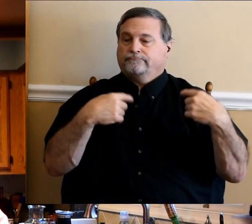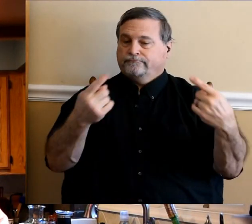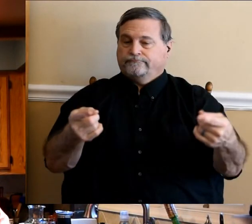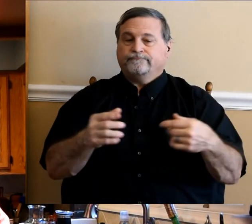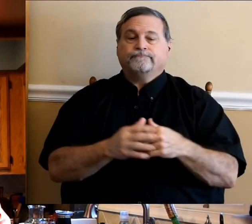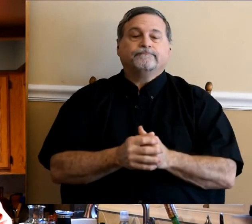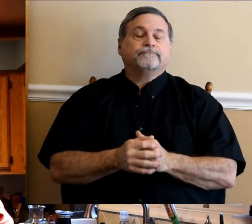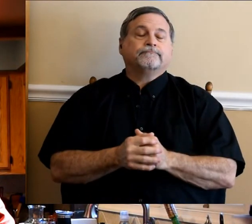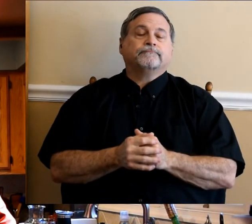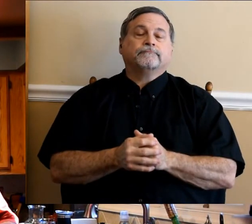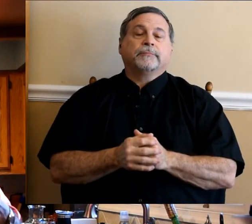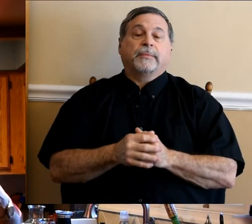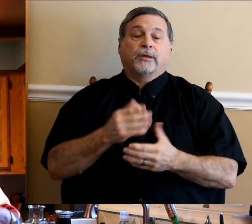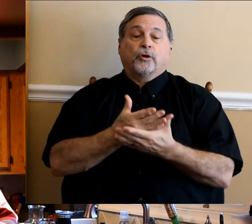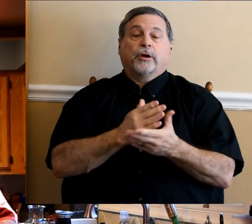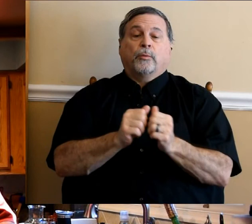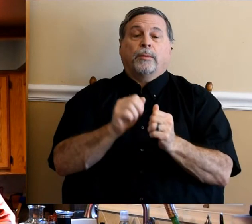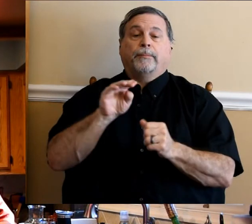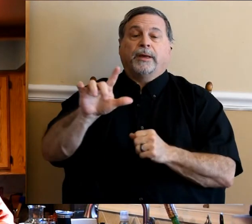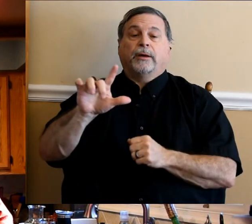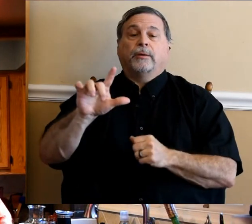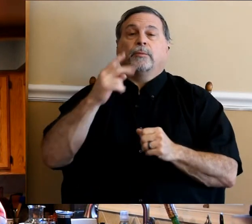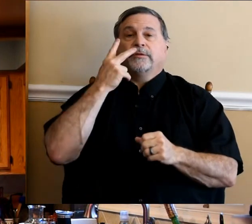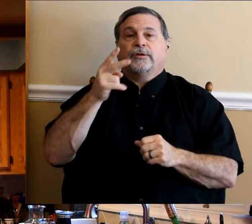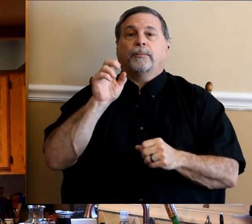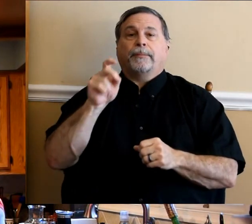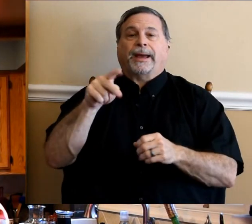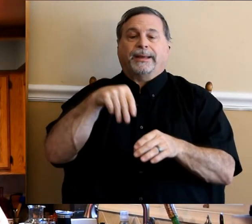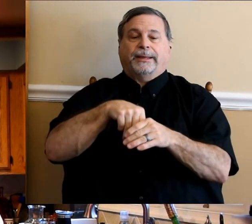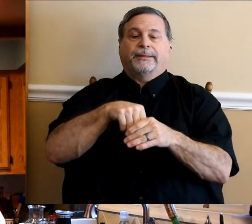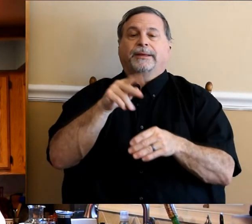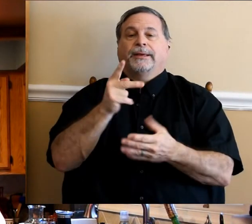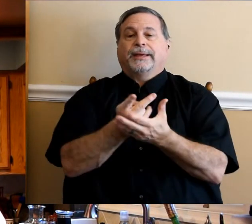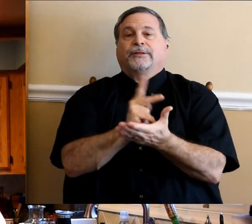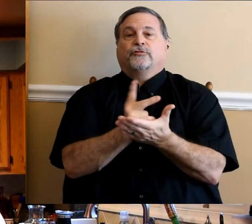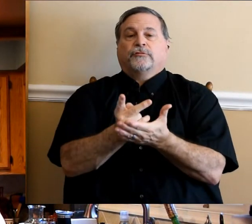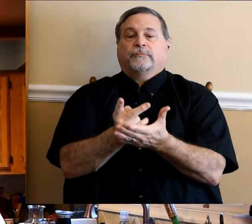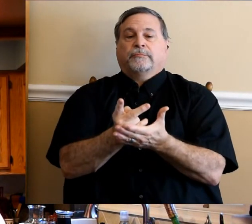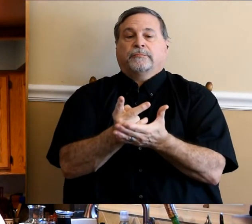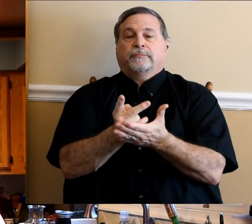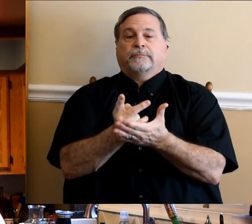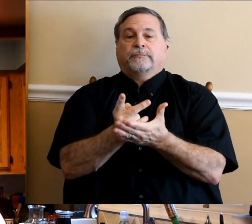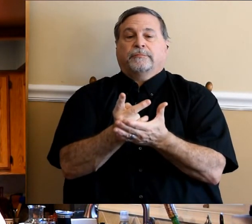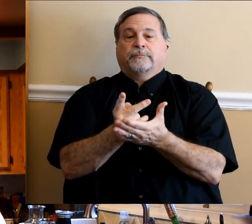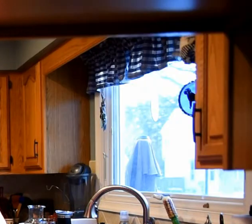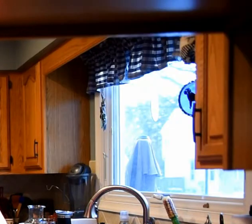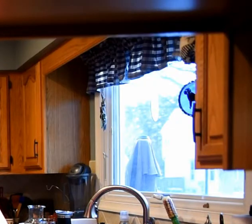the weeks come along. This is Cooking with Bill, and we'll see you back here in the kitchen.